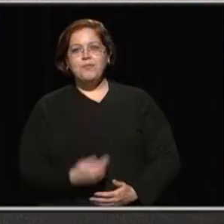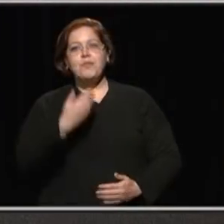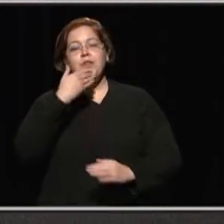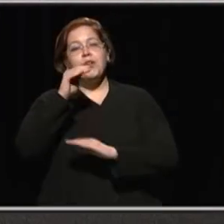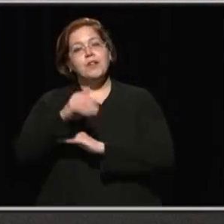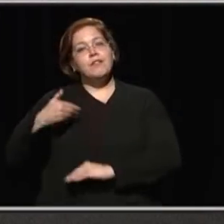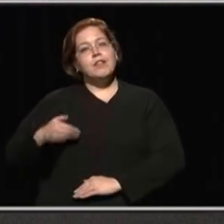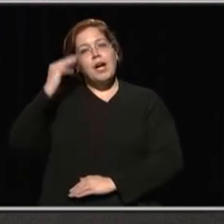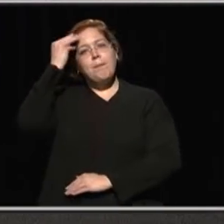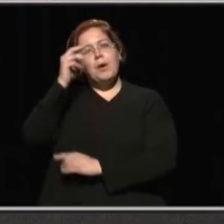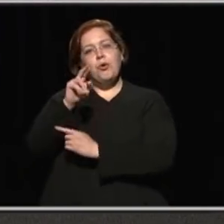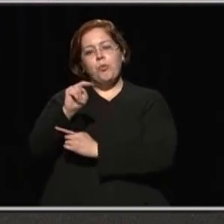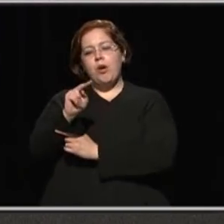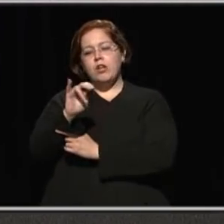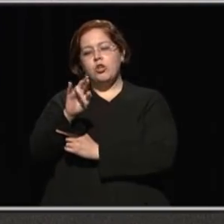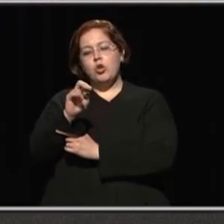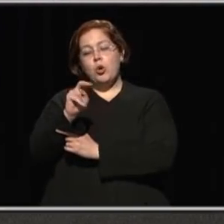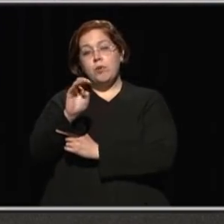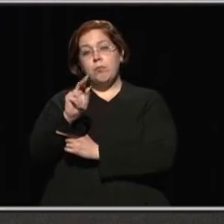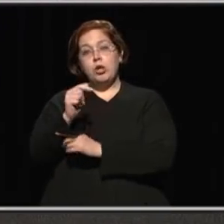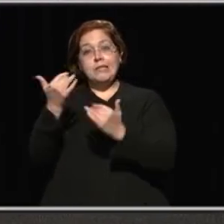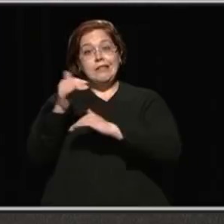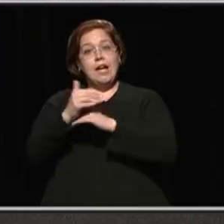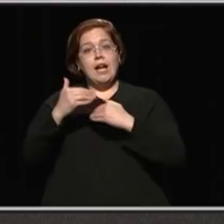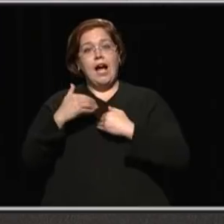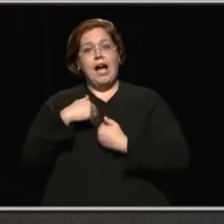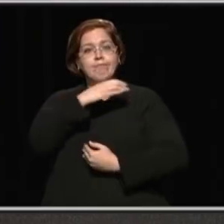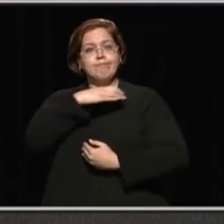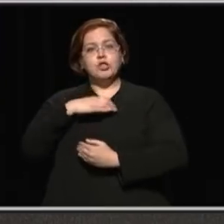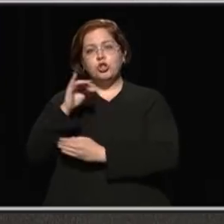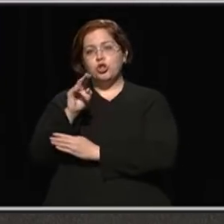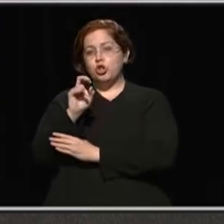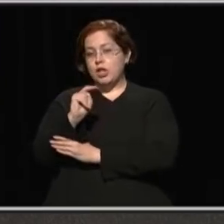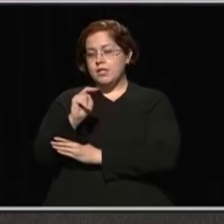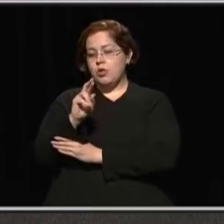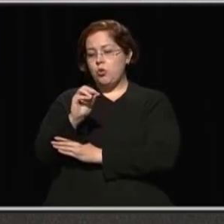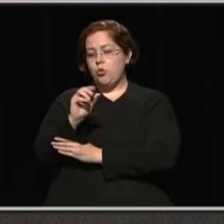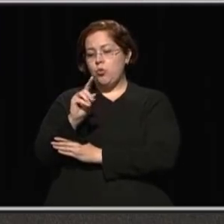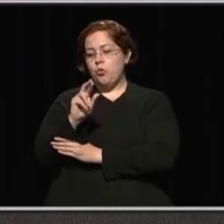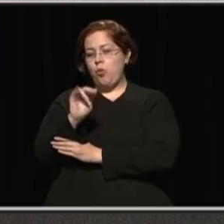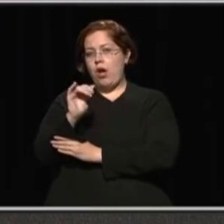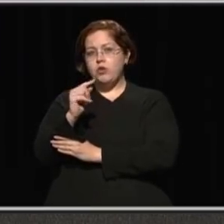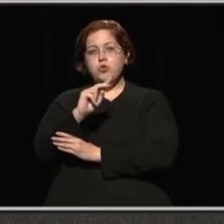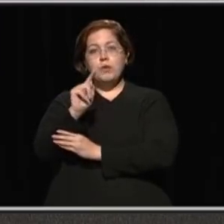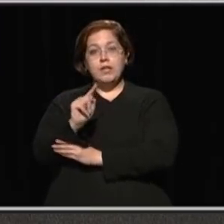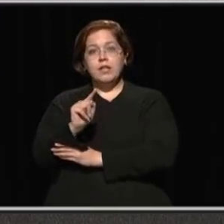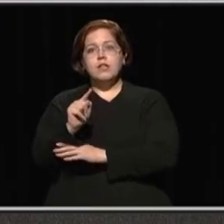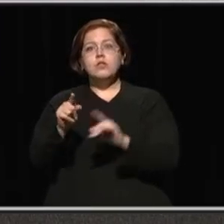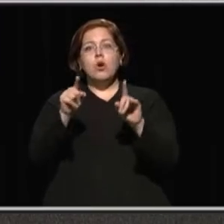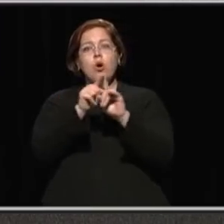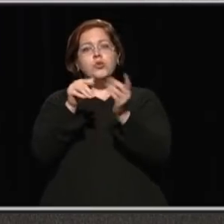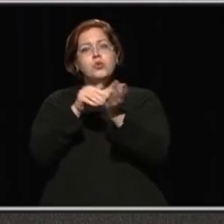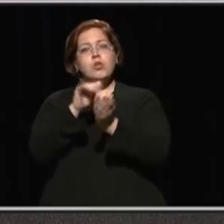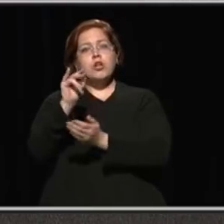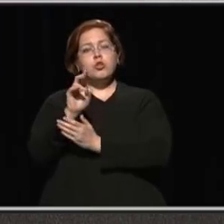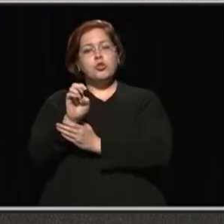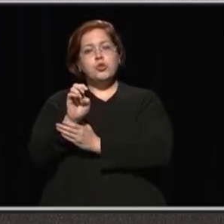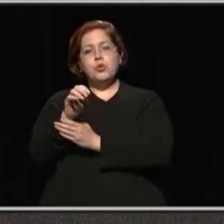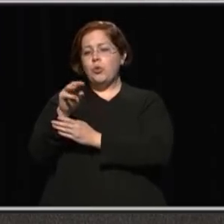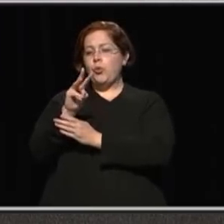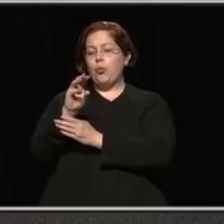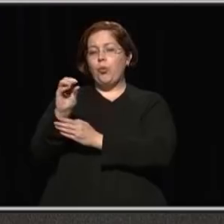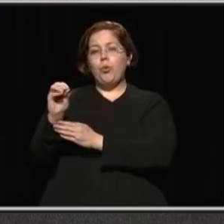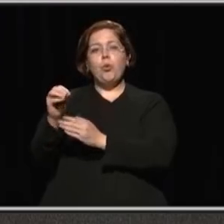Good evening. I'm Mayor Ron Nirenberg, tonight with Commissioner Justin Rodriguez from Precinct 1, Bexar County, as well as Dr. Junda Wu, who's the